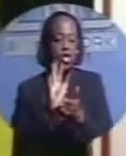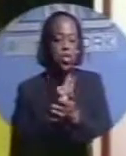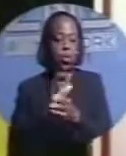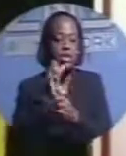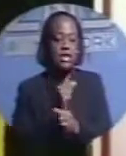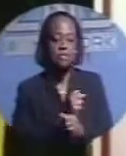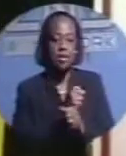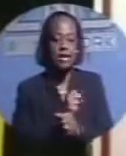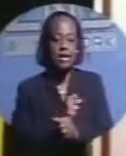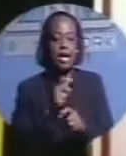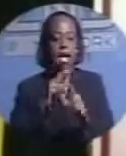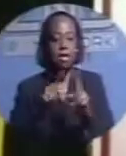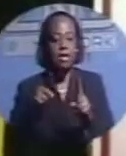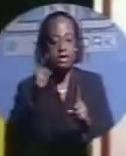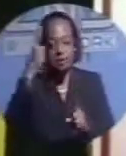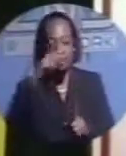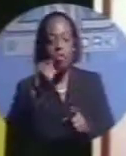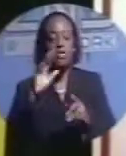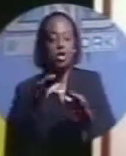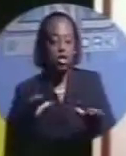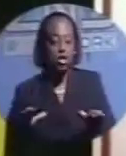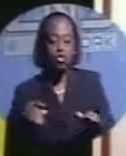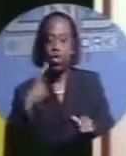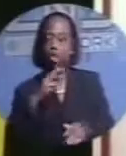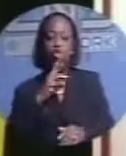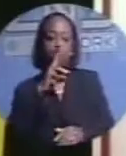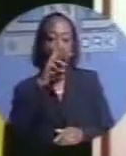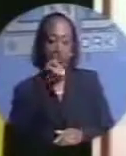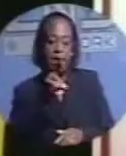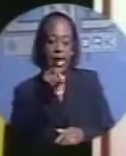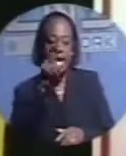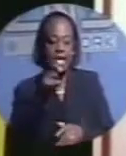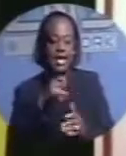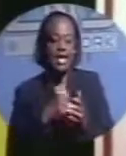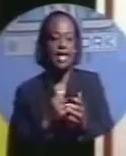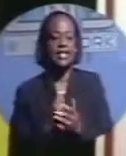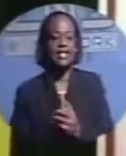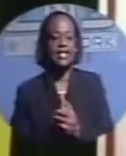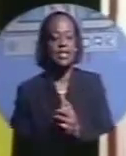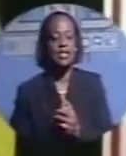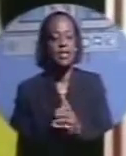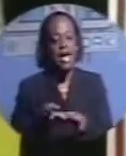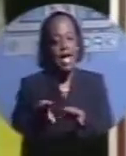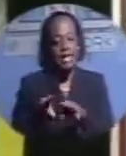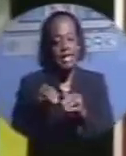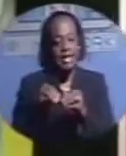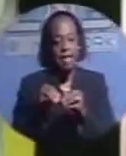Strictly for those children who really need. So on behalf of the Metro Telecom, we accept this check.